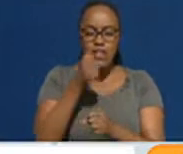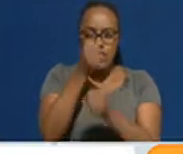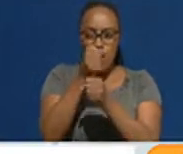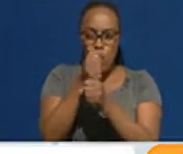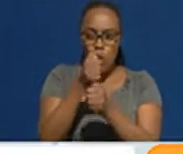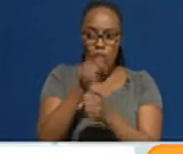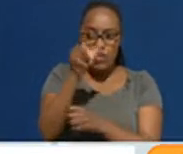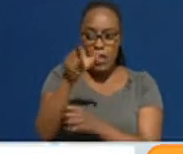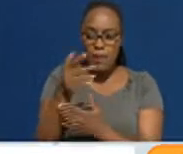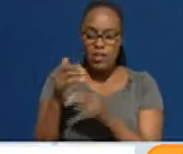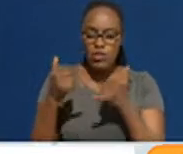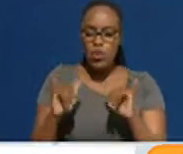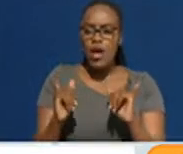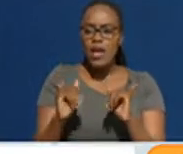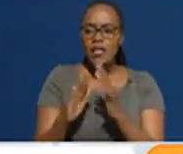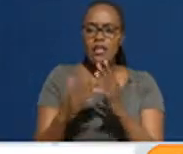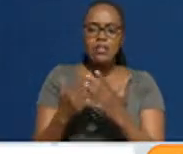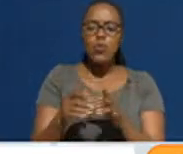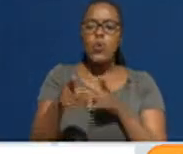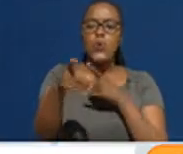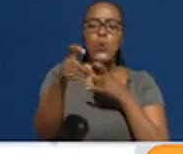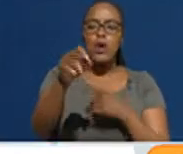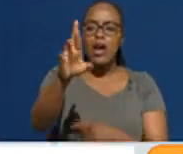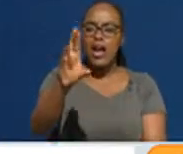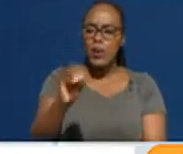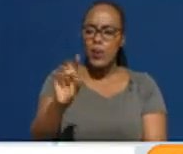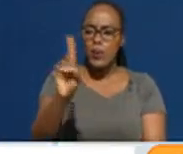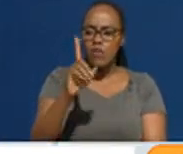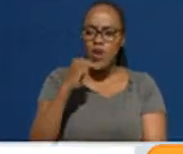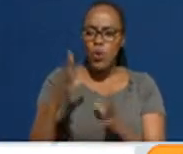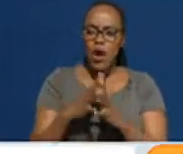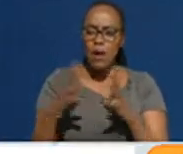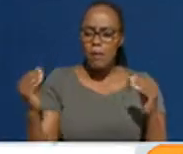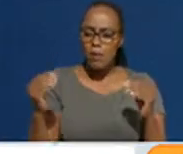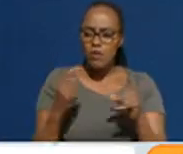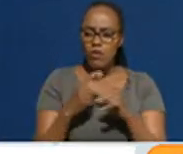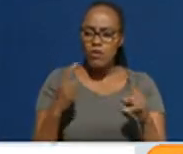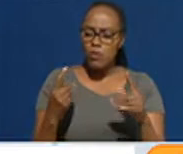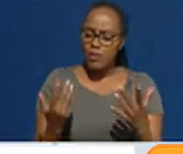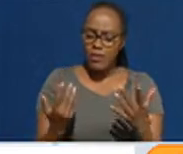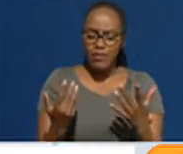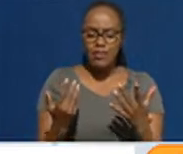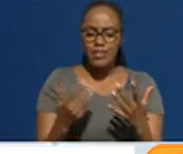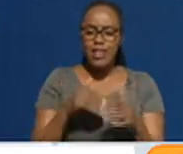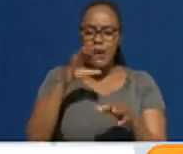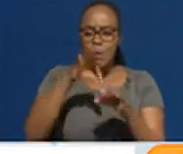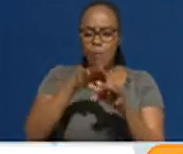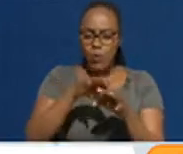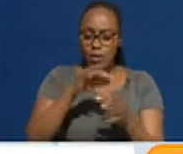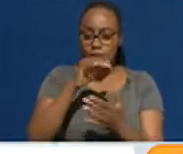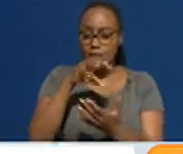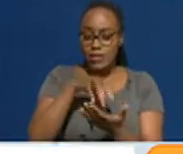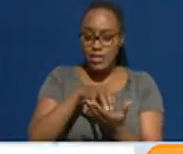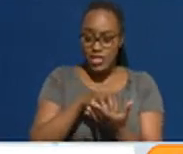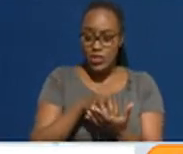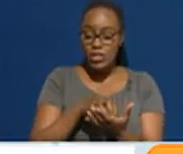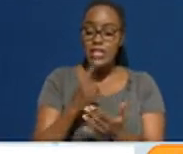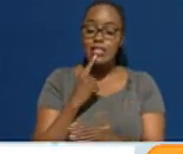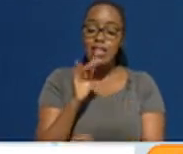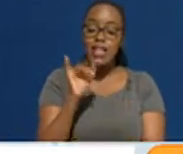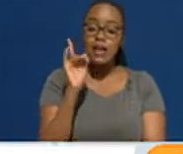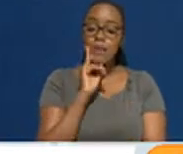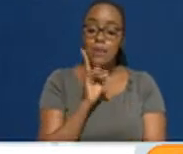should not be trying to find returning officers who have disappeared from polling stations, you know. But, I mean, having said